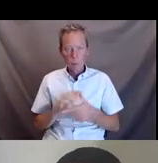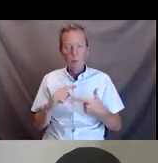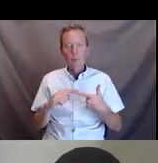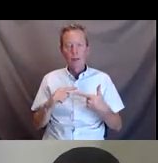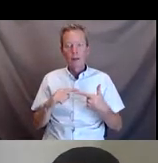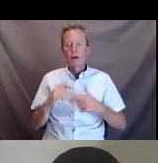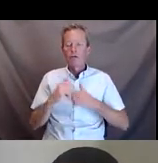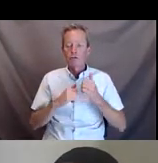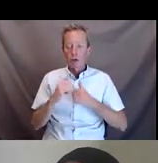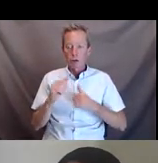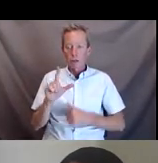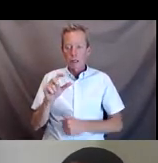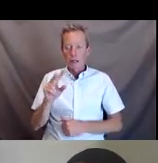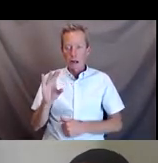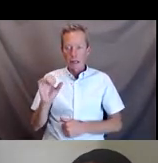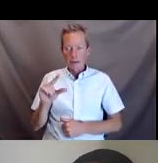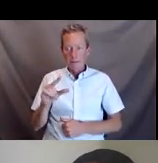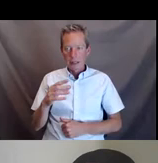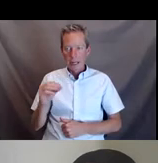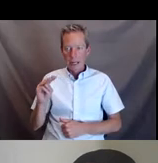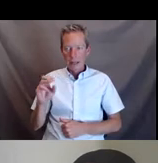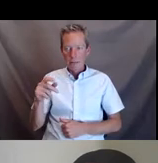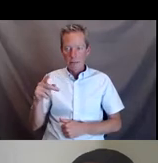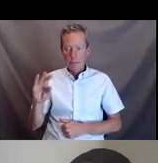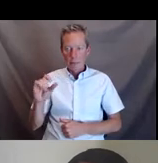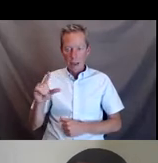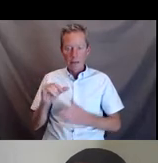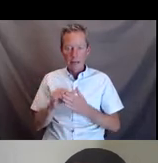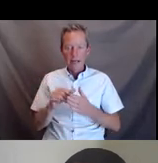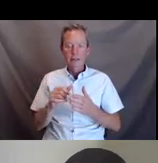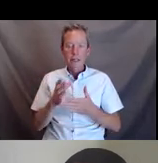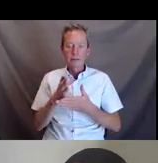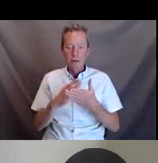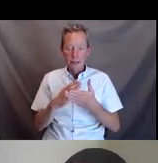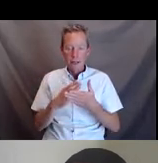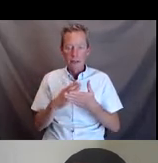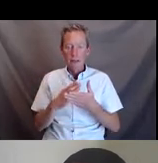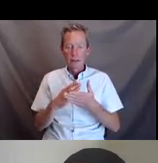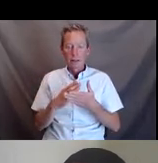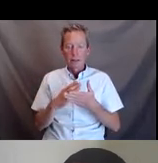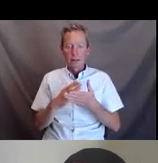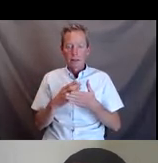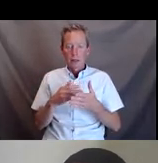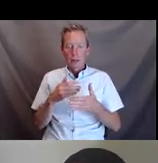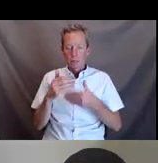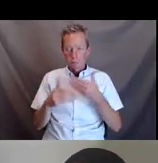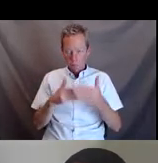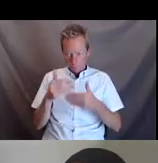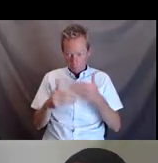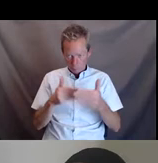Structure, leveling, and mapping is actually the phase that we're moving through now. This has been a very critical phase where we look